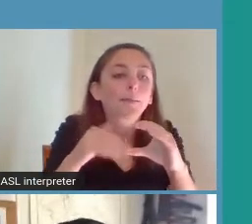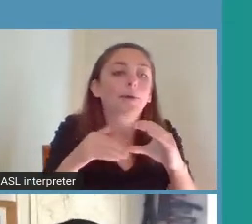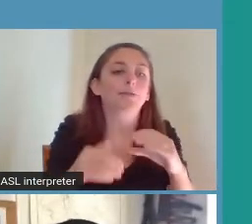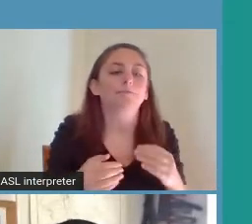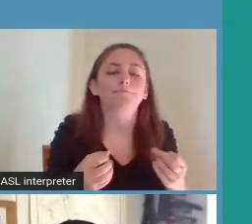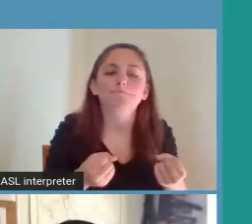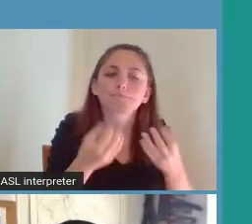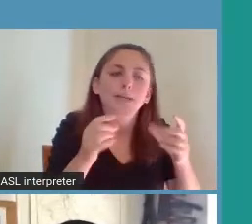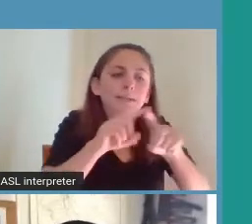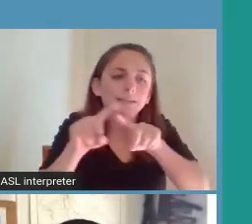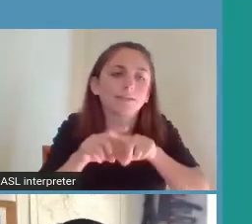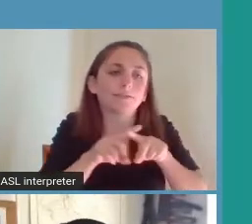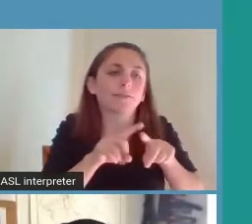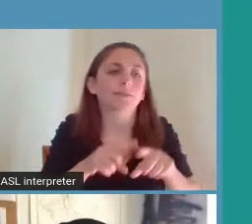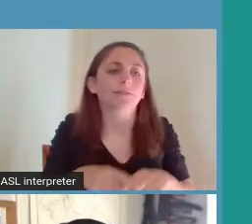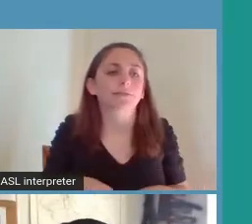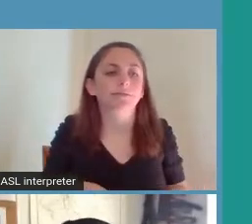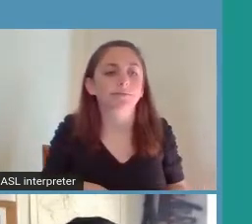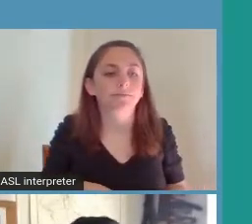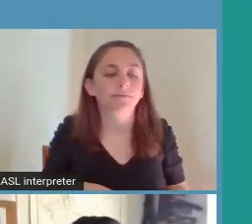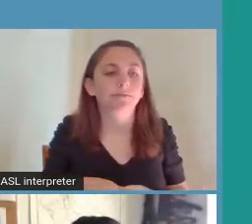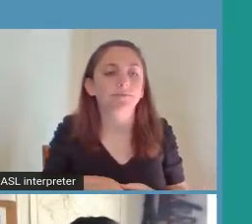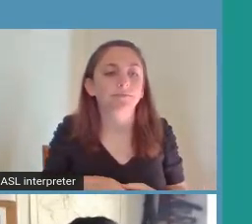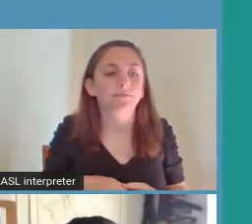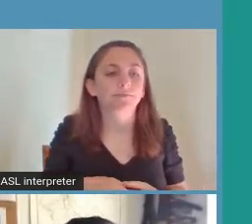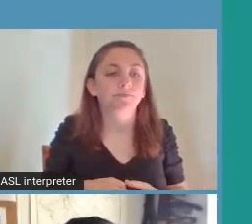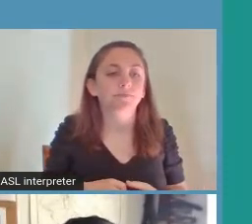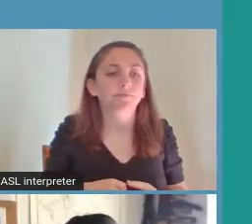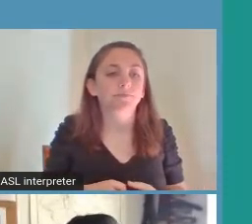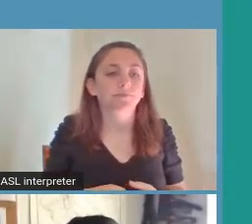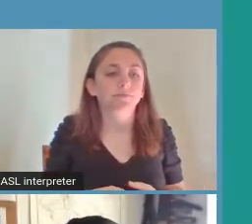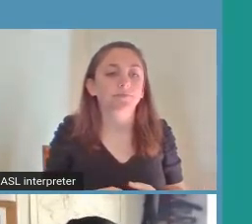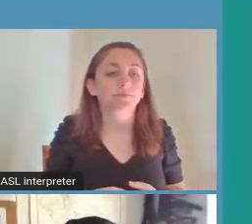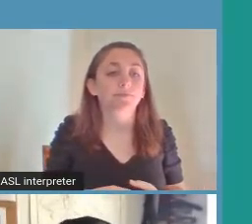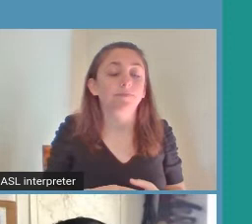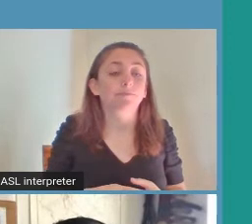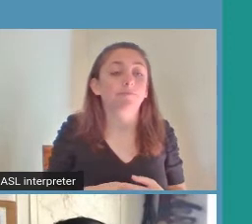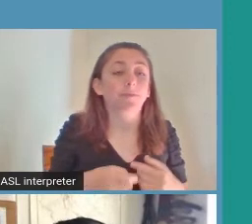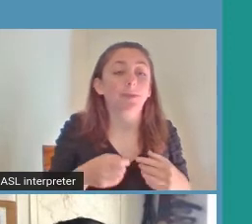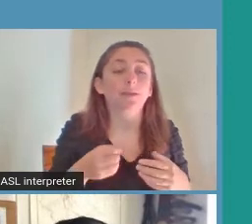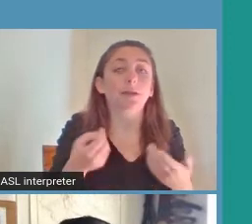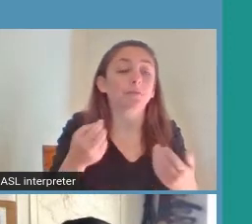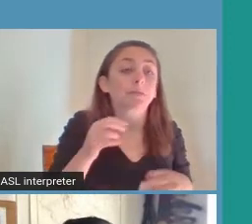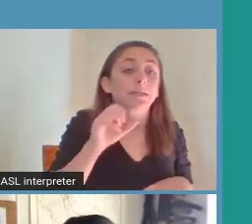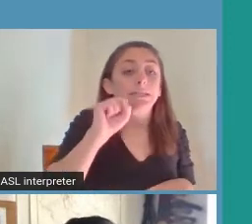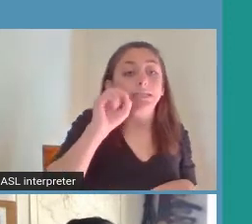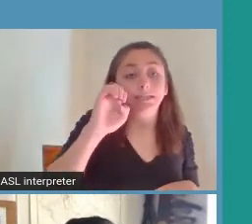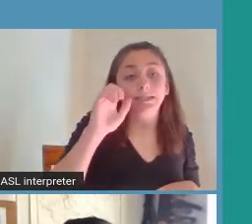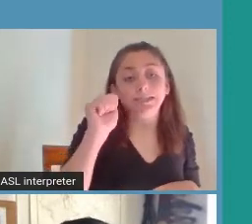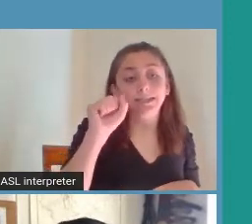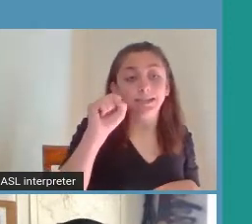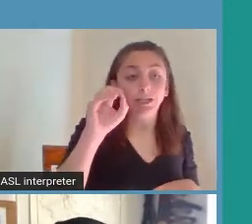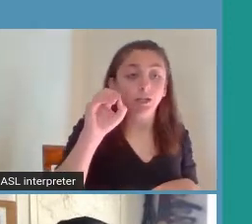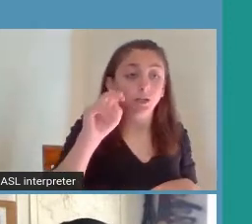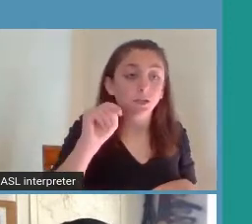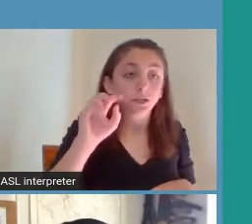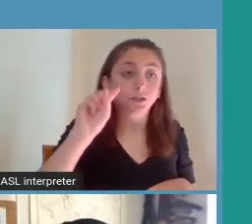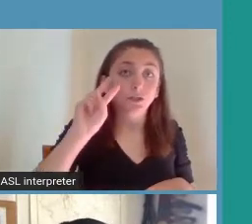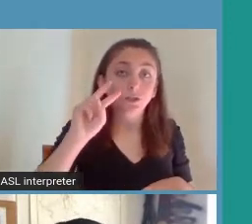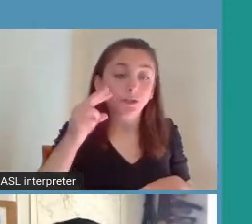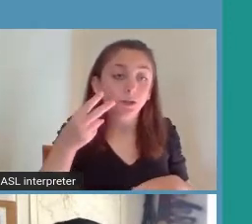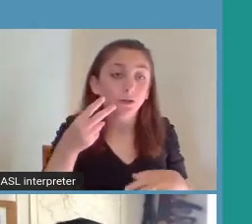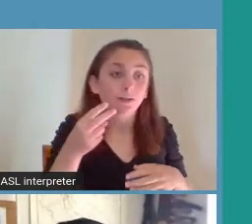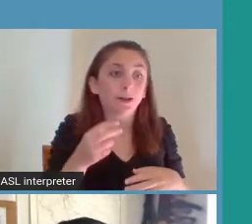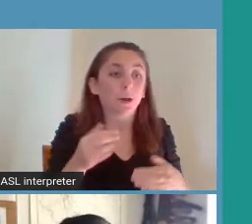basis. And we, for the most part, we're almost done with season two. And we've been consistent for a year and a half